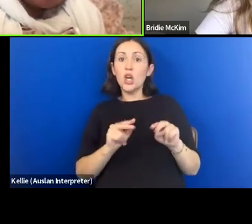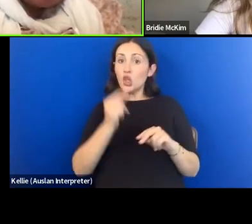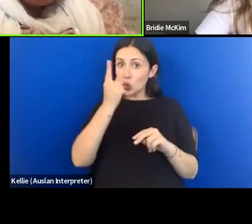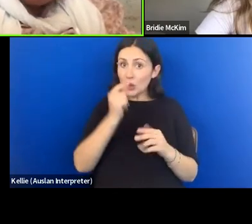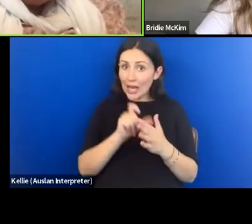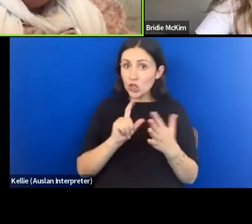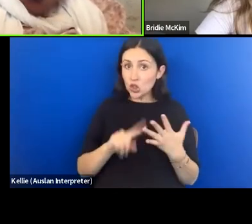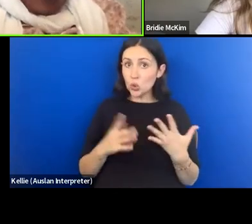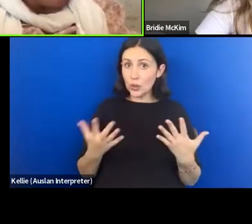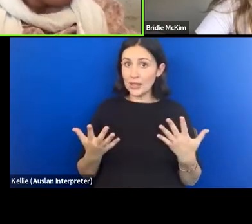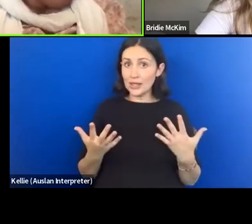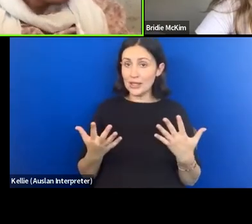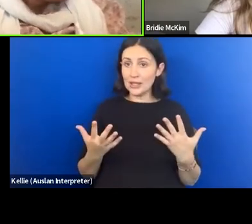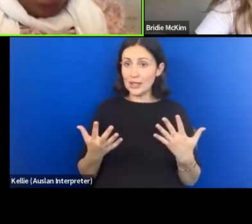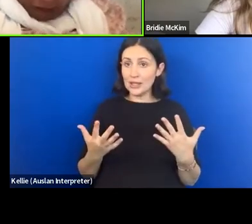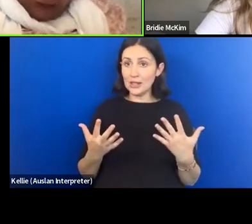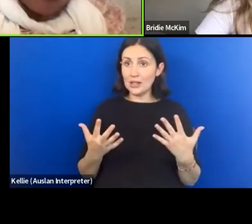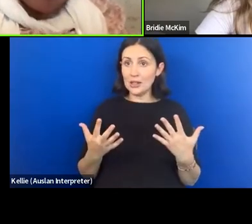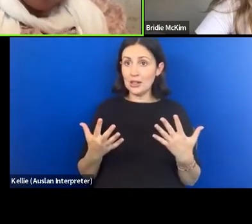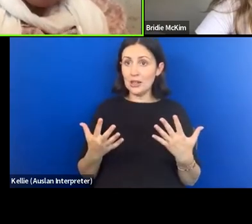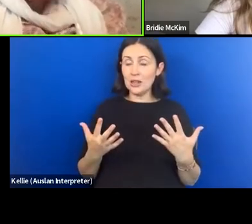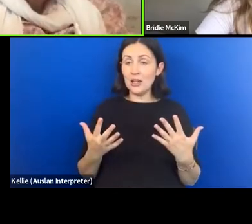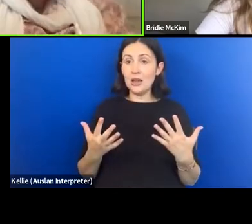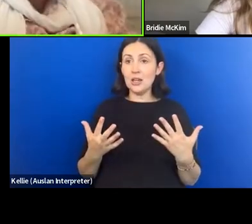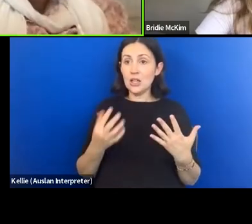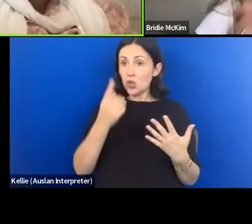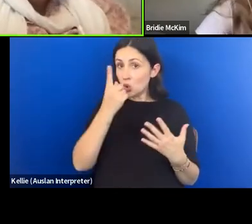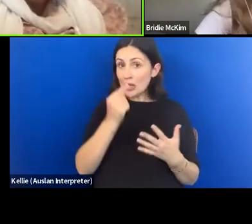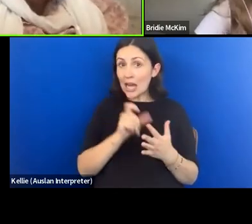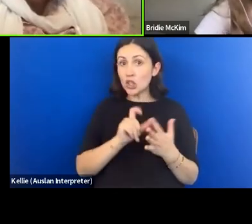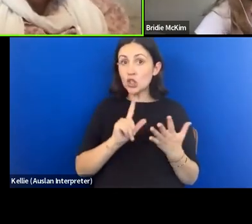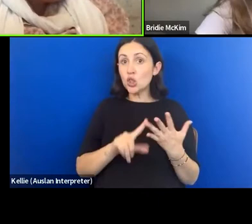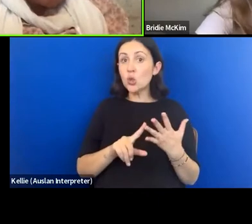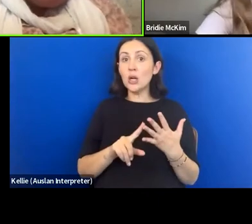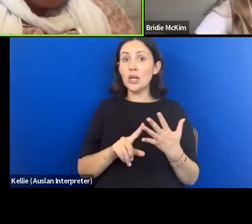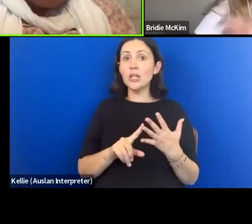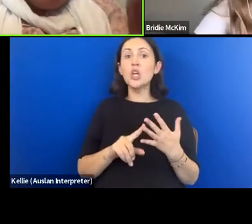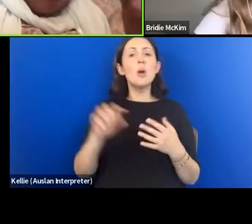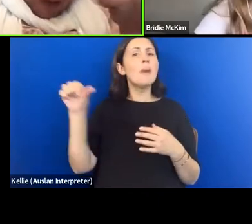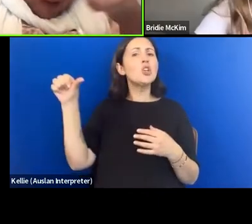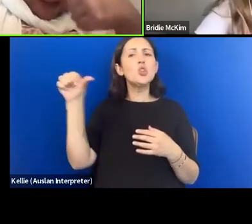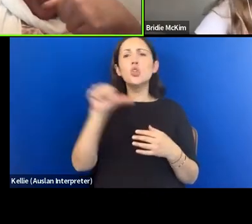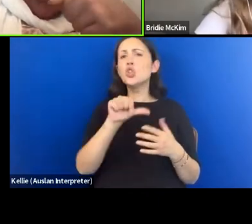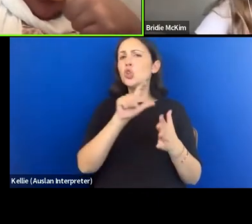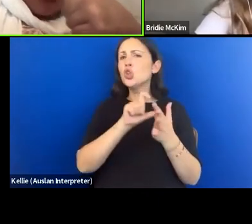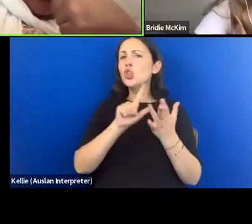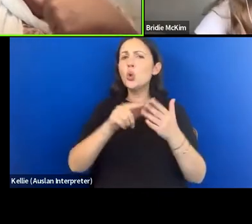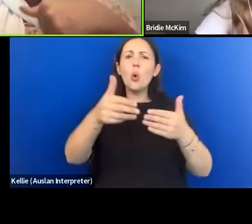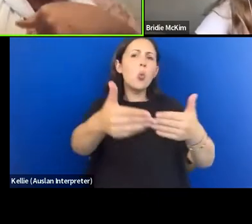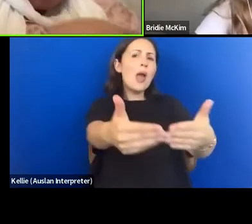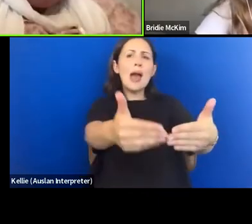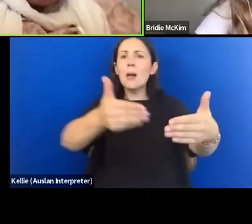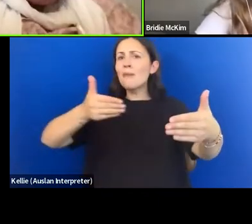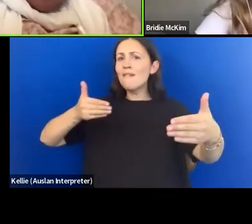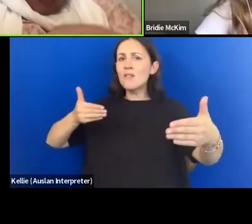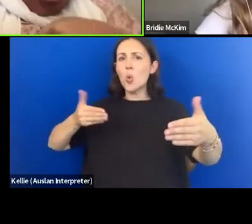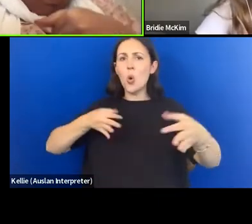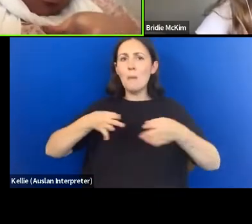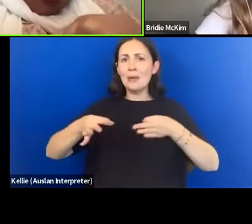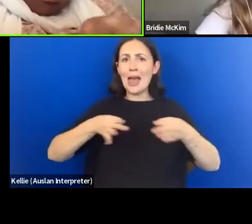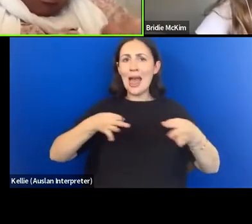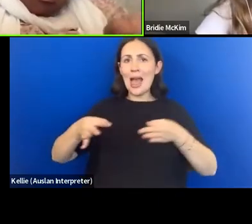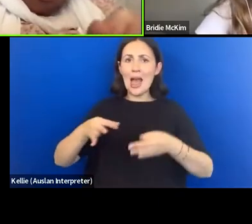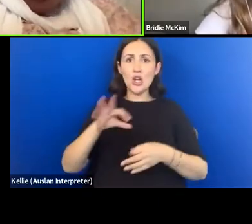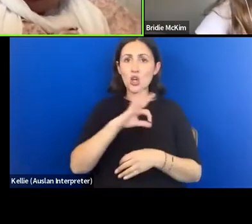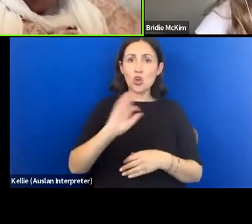which are not just add-ons at the end of a process, but can